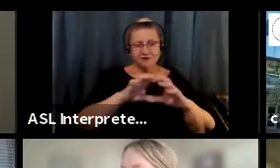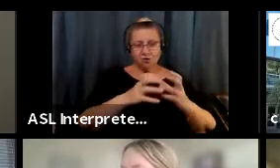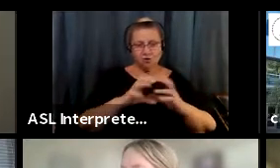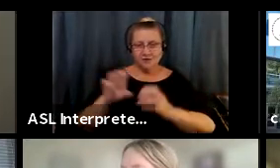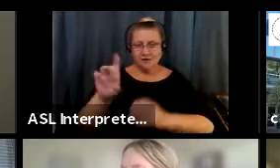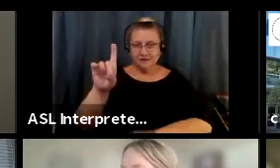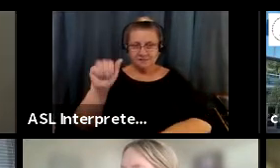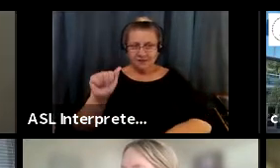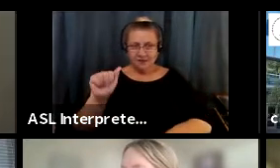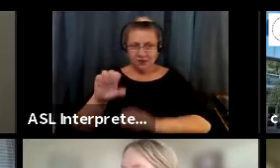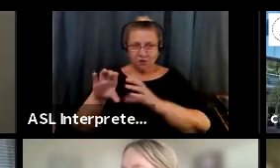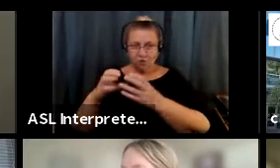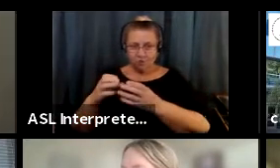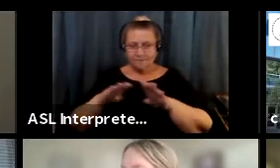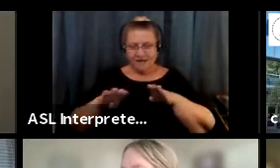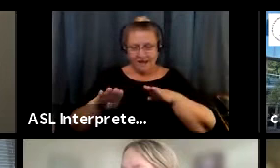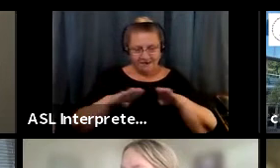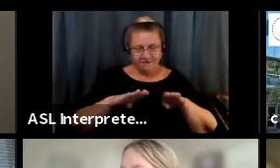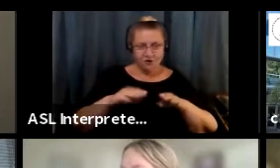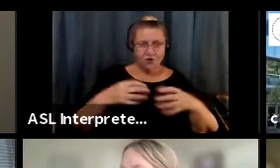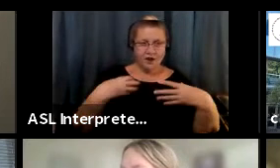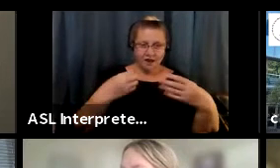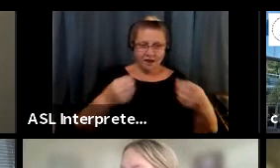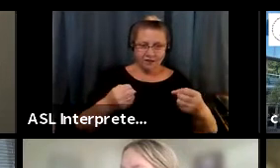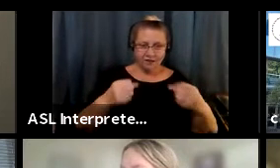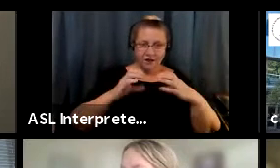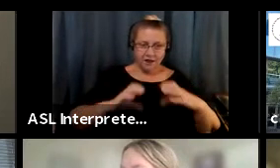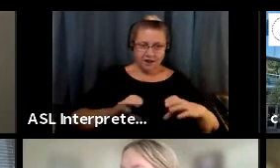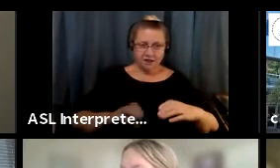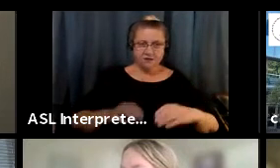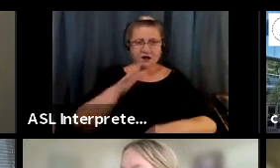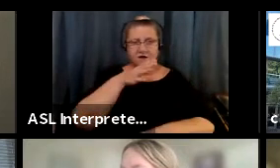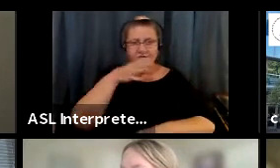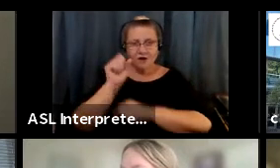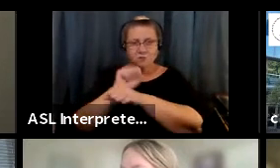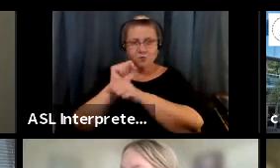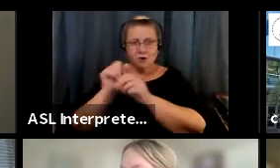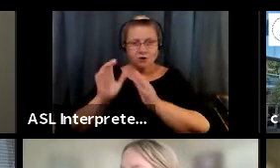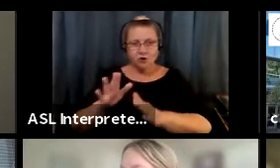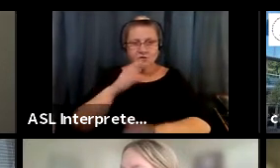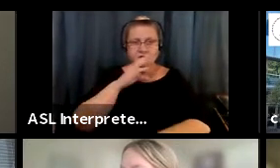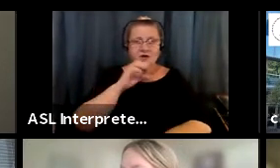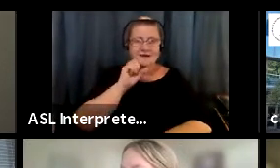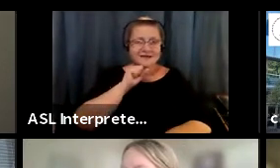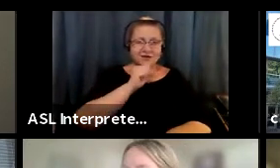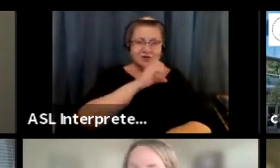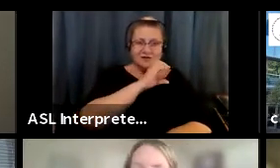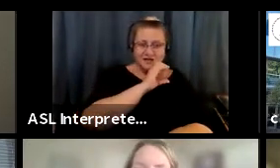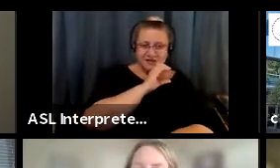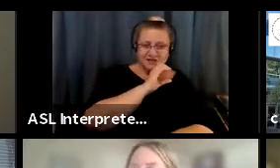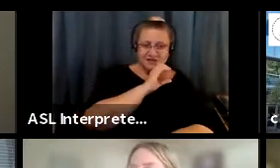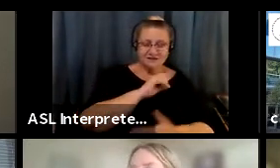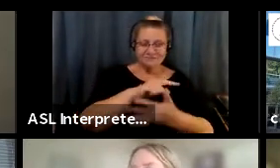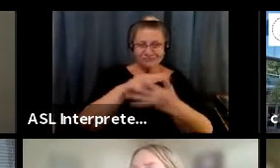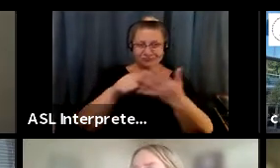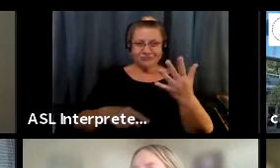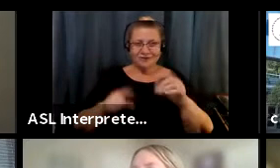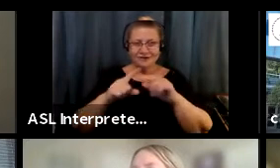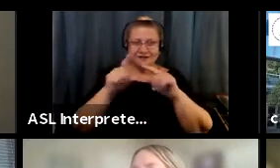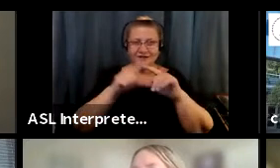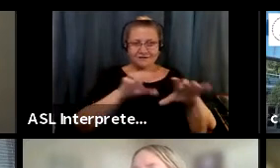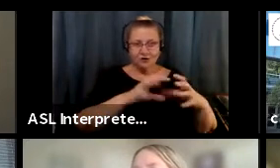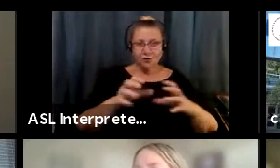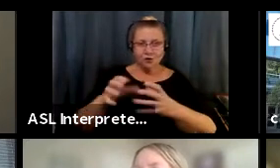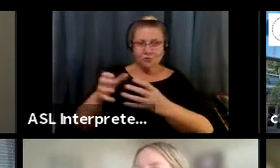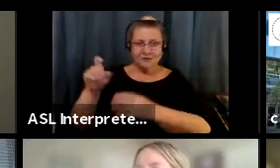community, behavioral health clients, farm workers, older adults were areas, groups